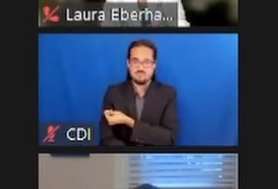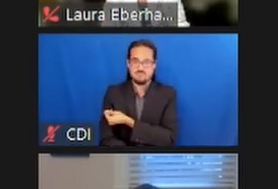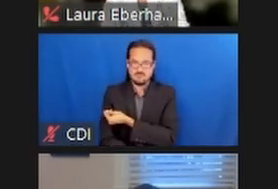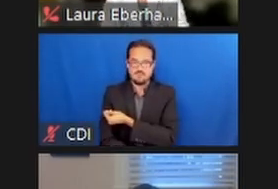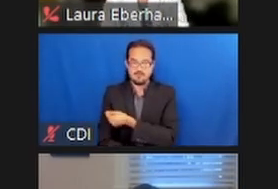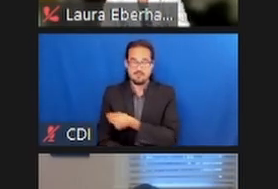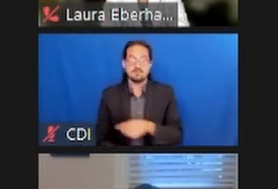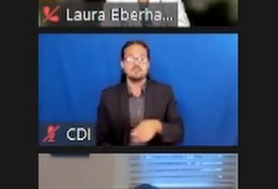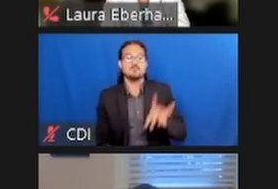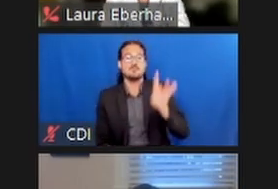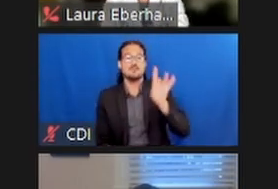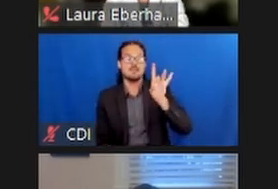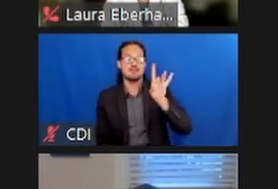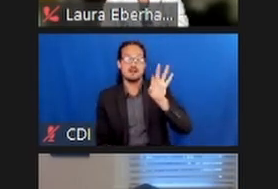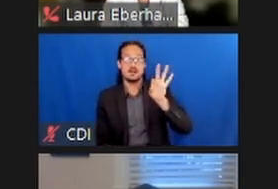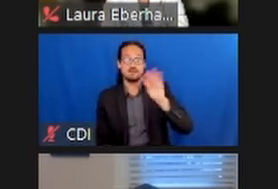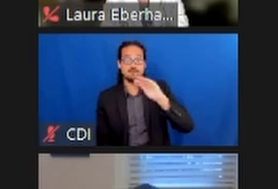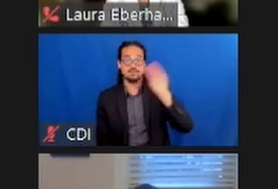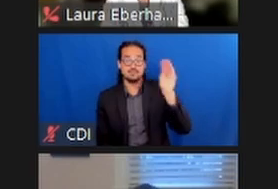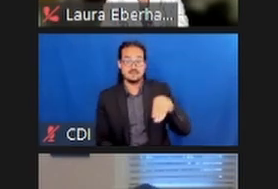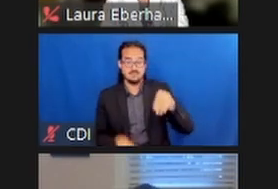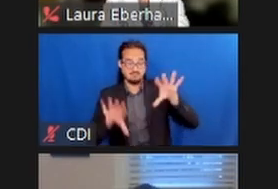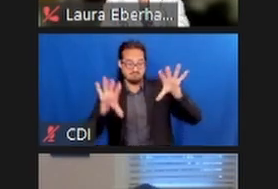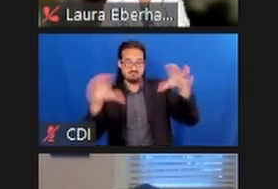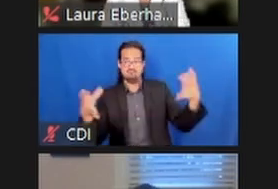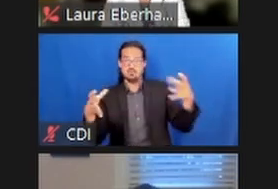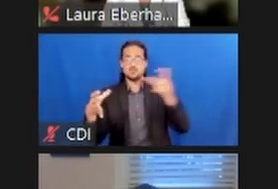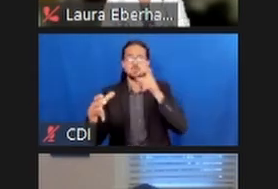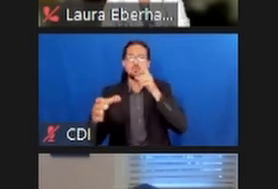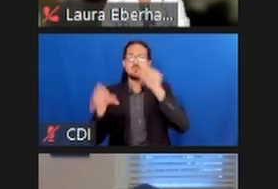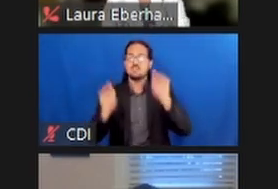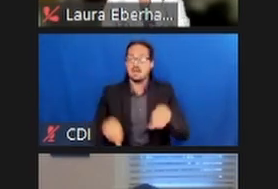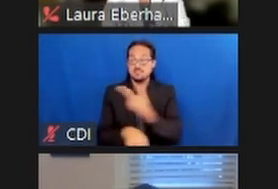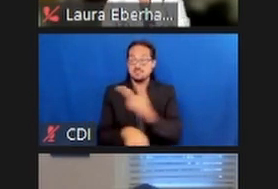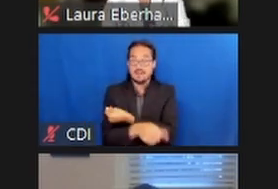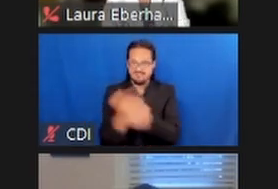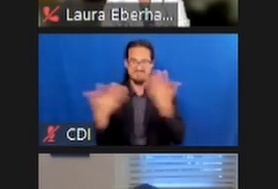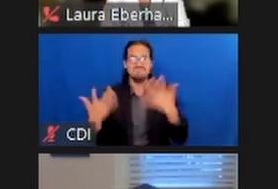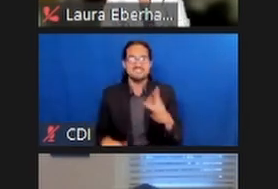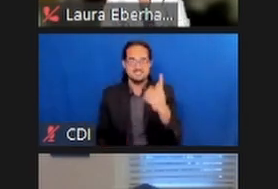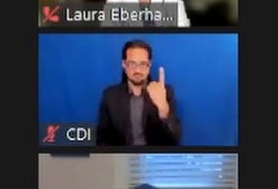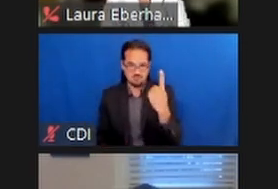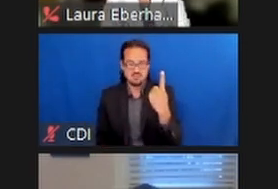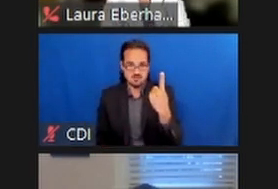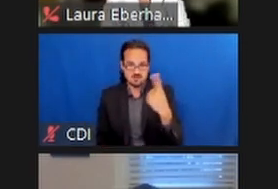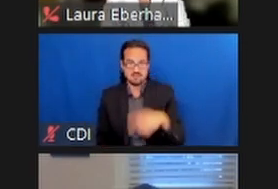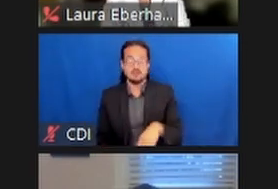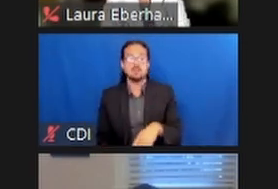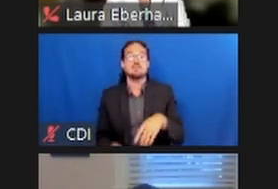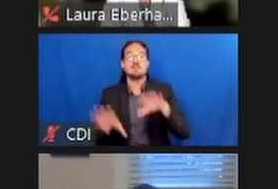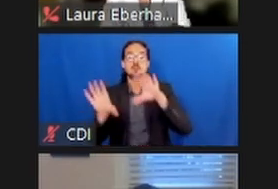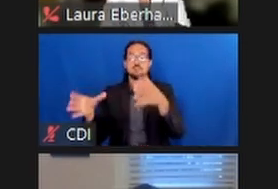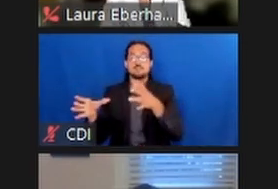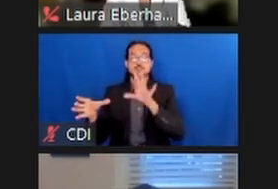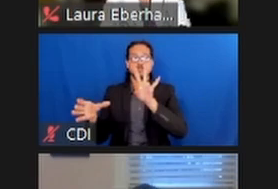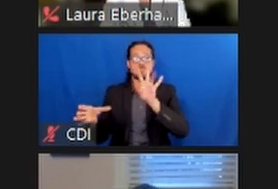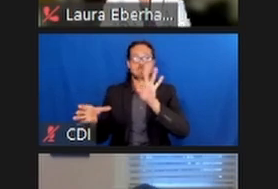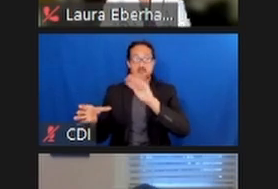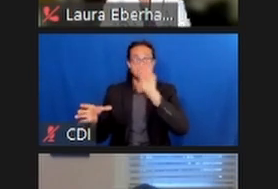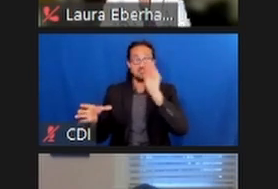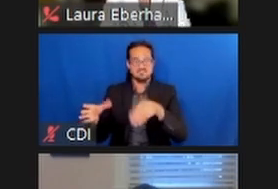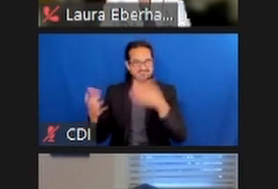and 79% with two doses, and we have 65% of the population fully protected. We can now turn to